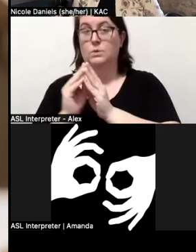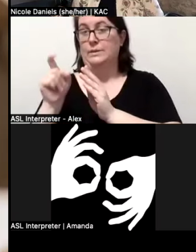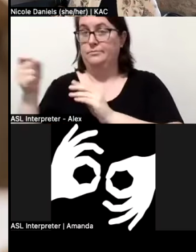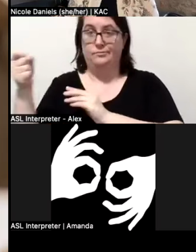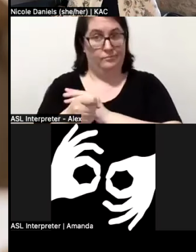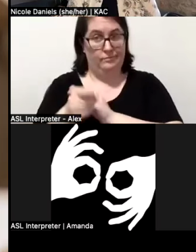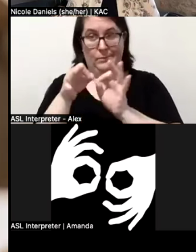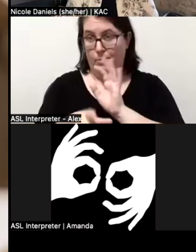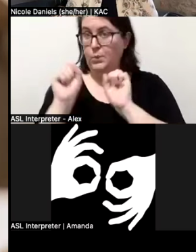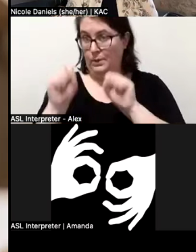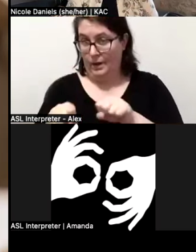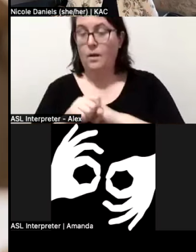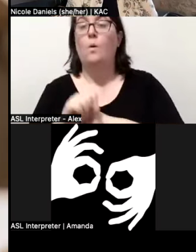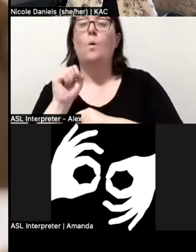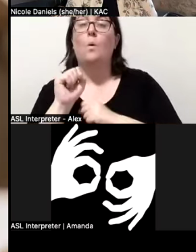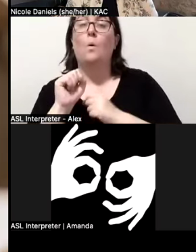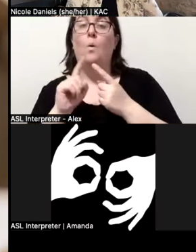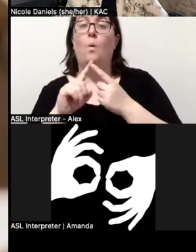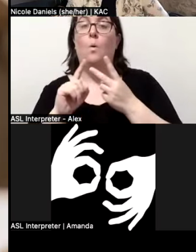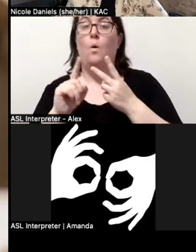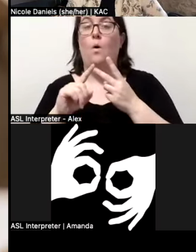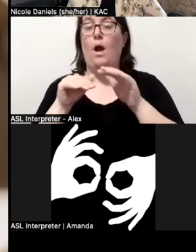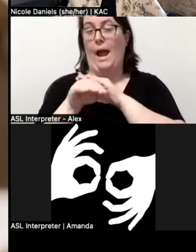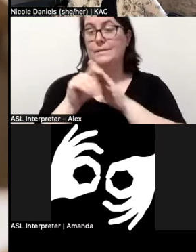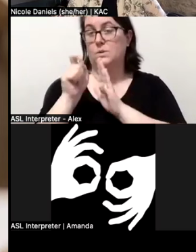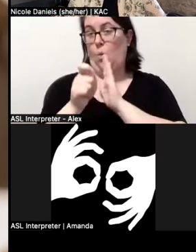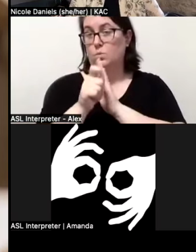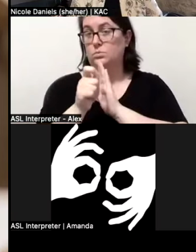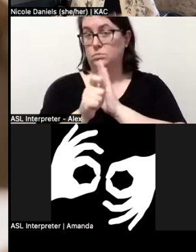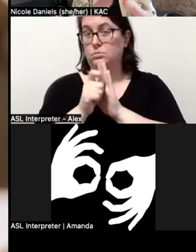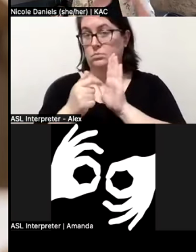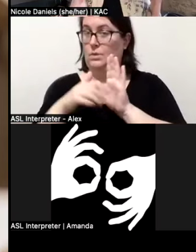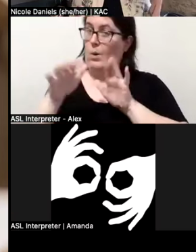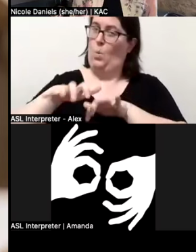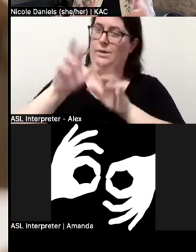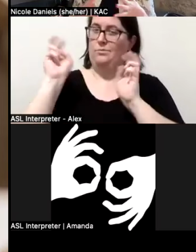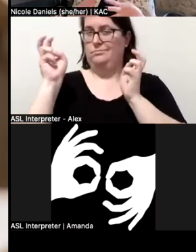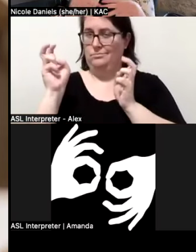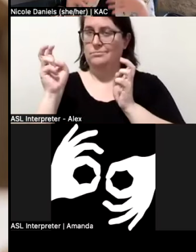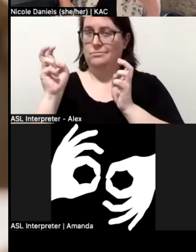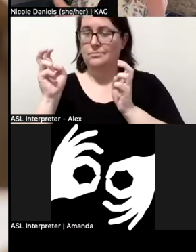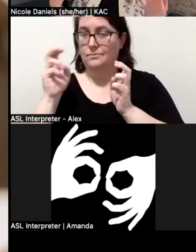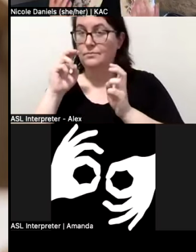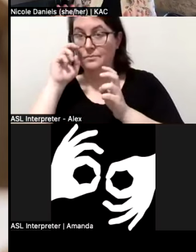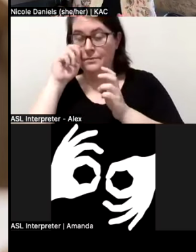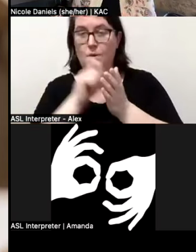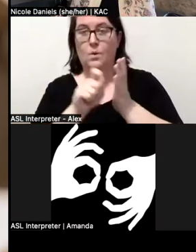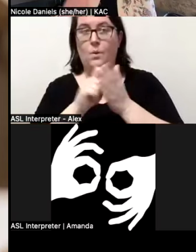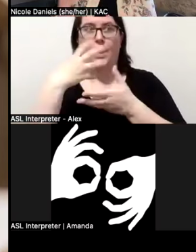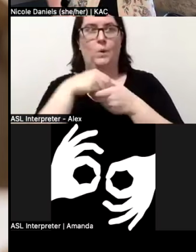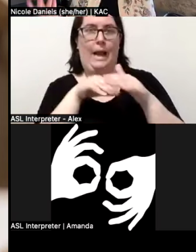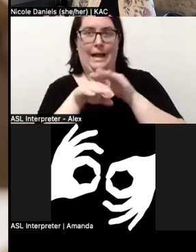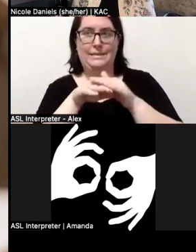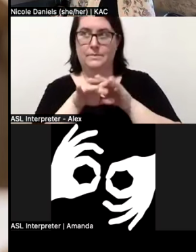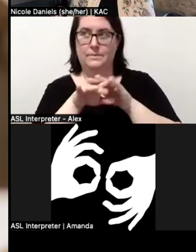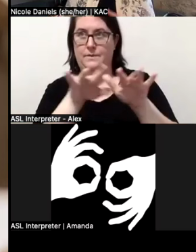applicants. We can provide access notes for in-person meetings, so that those are notes that include all of the accessibility features of